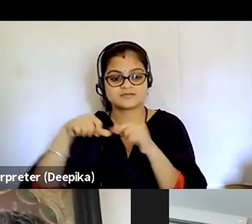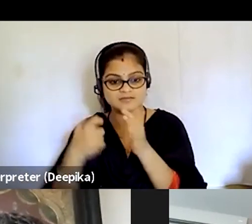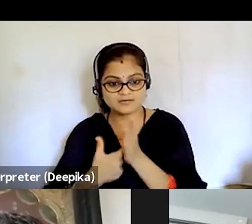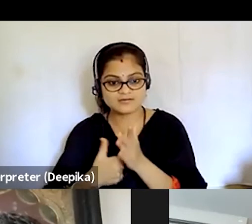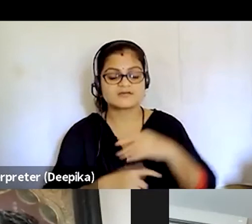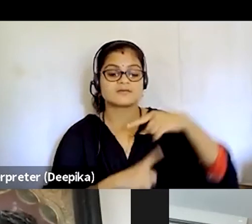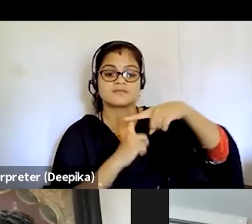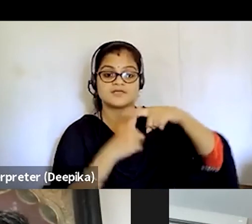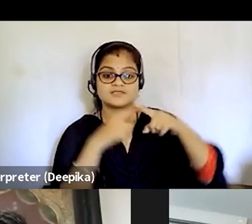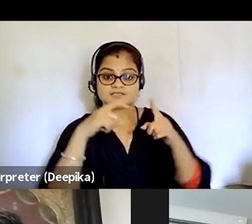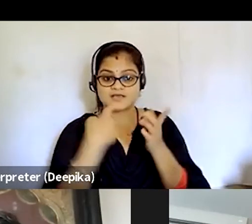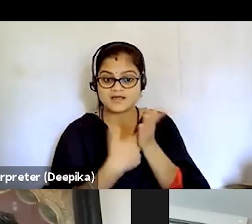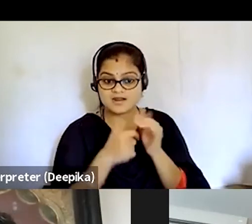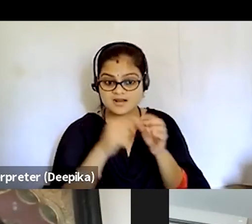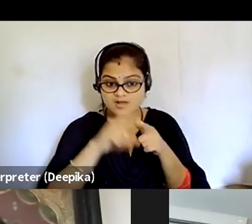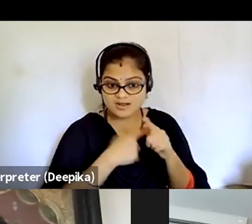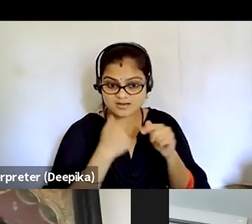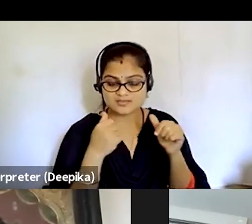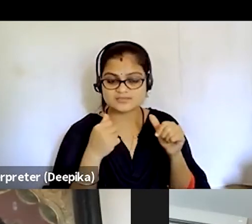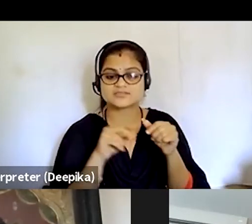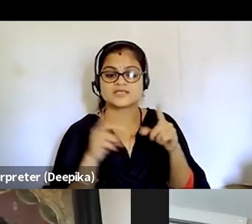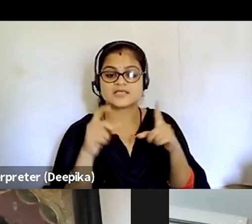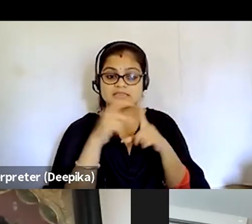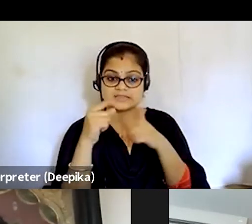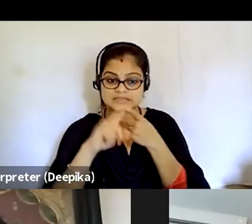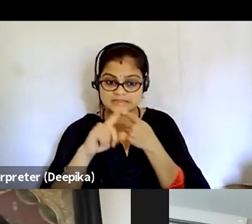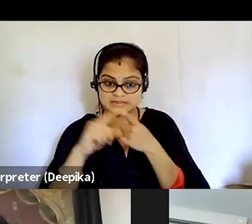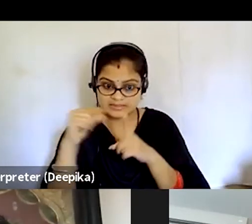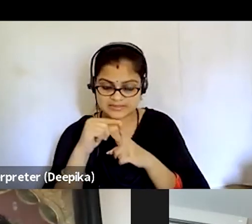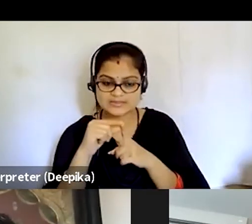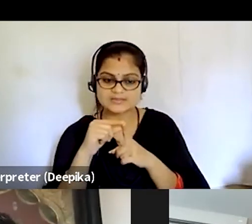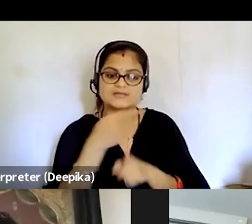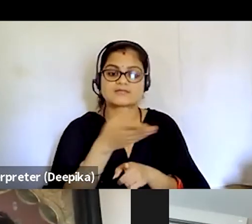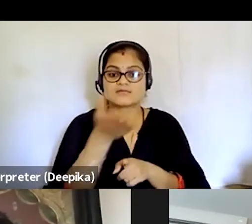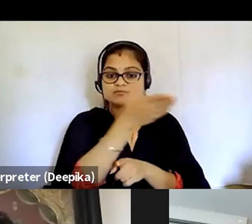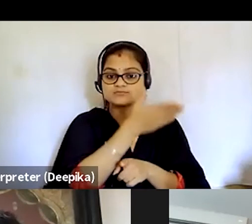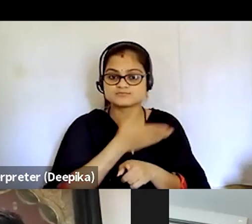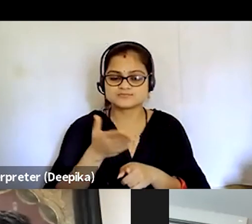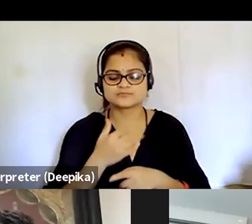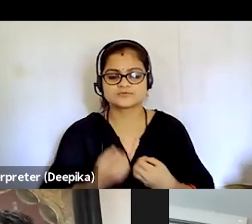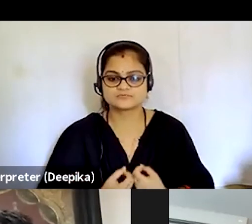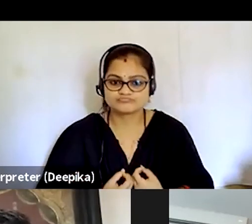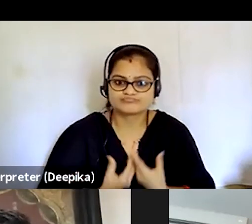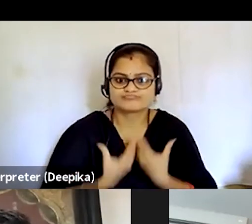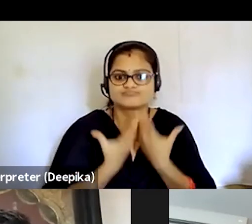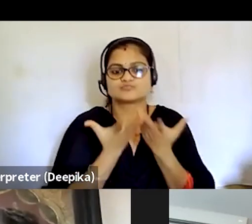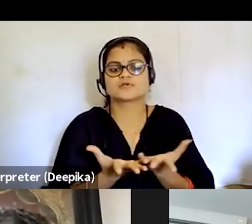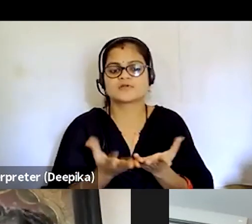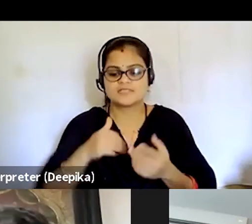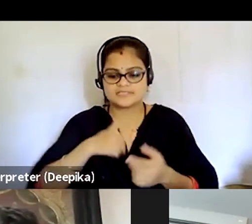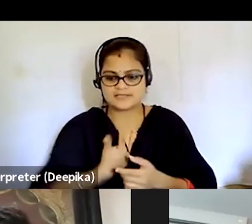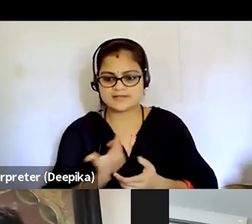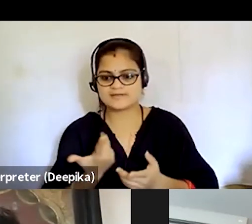Rajdeep. Yeah, so it was something that really evolved. I managed to